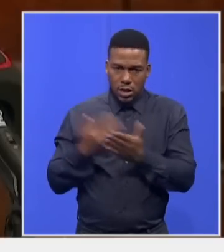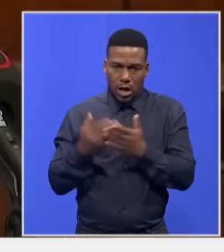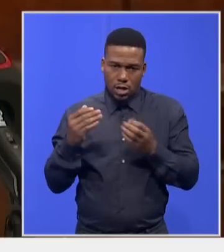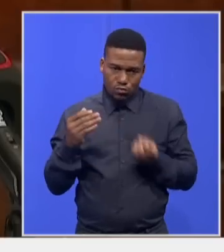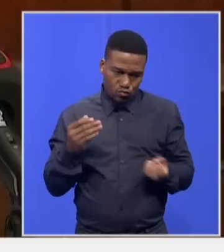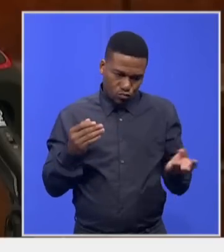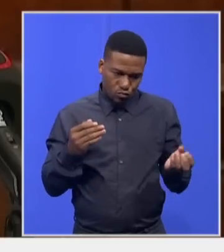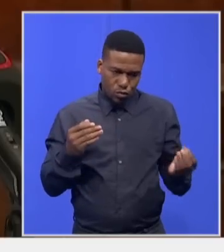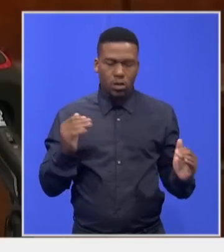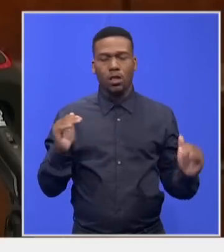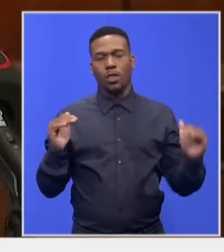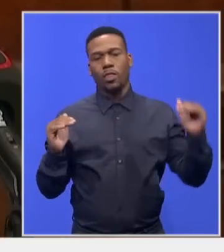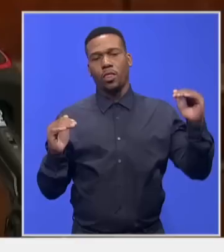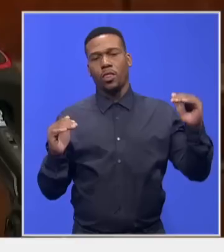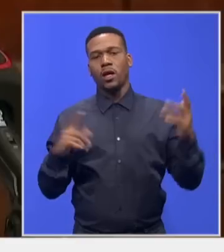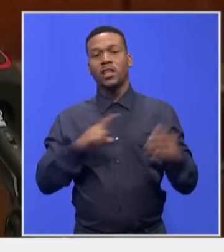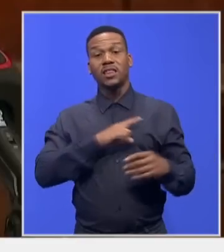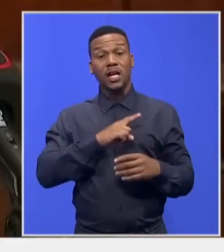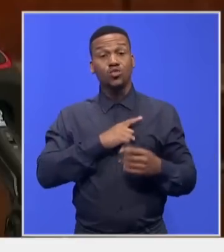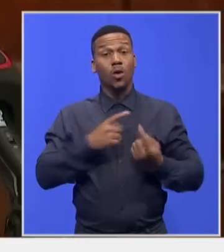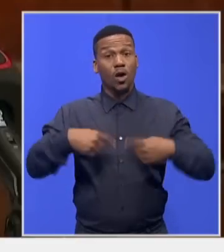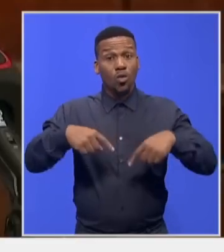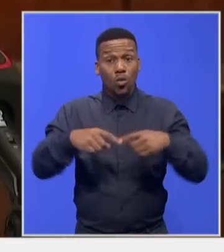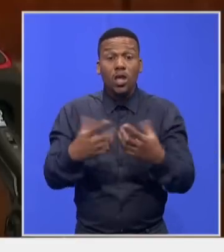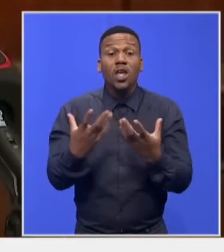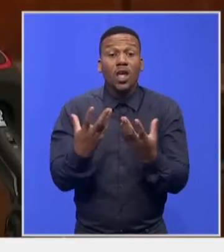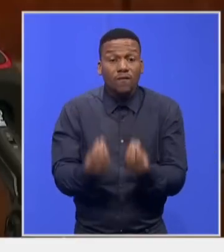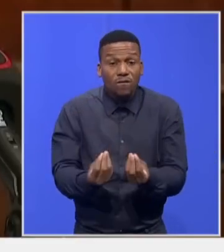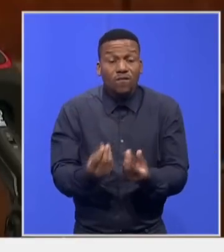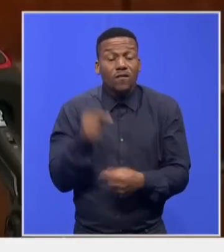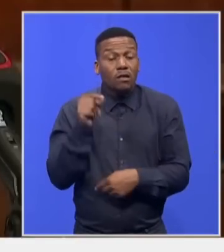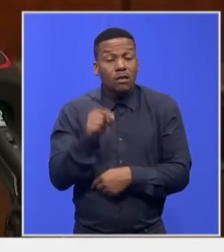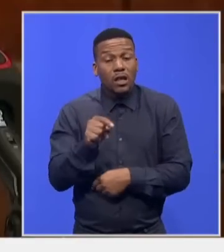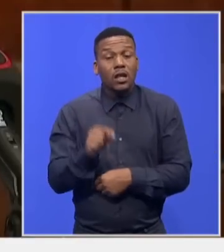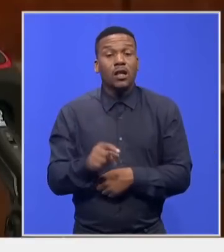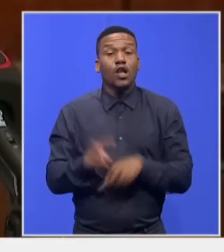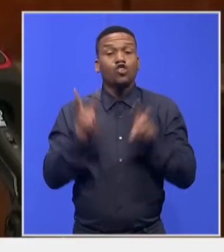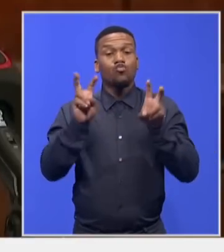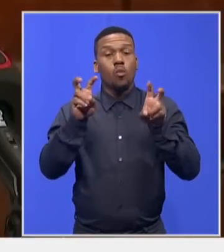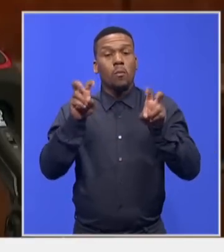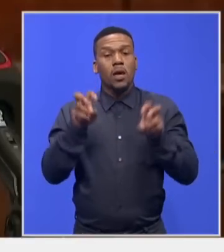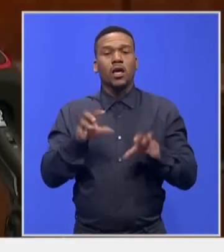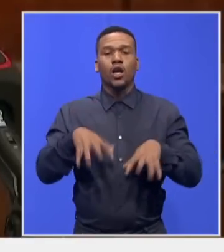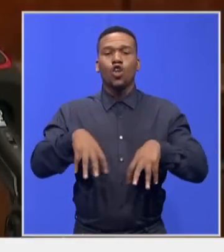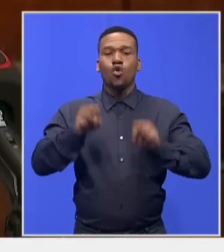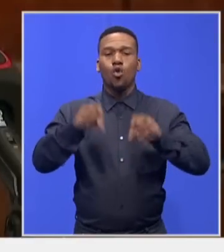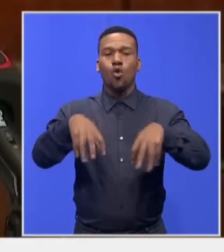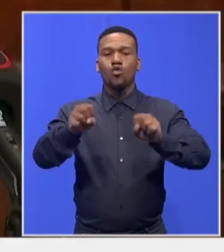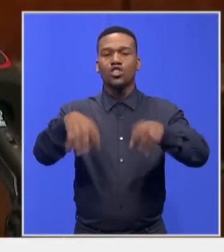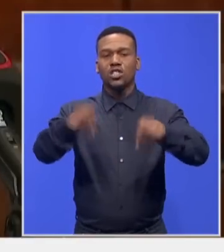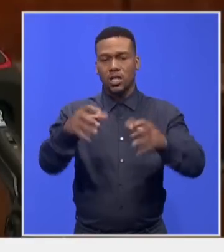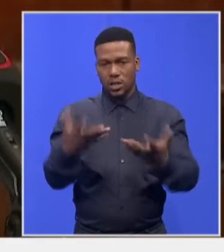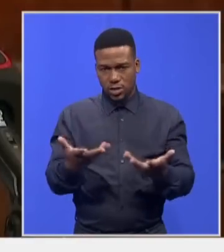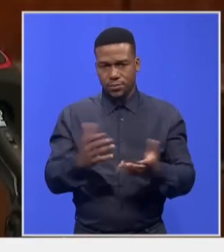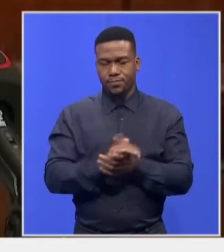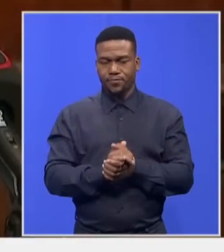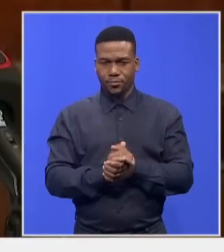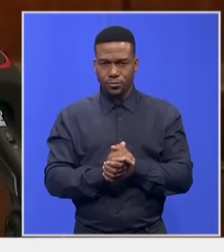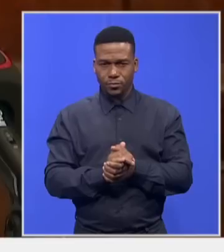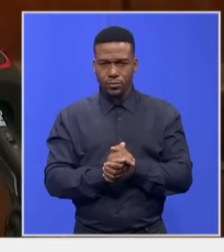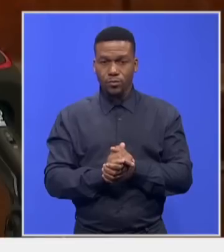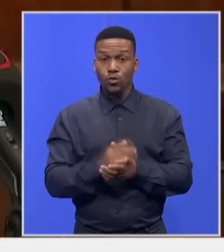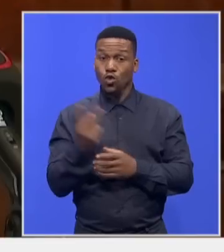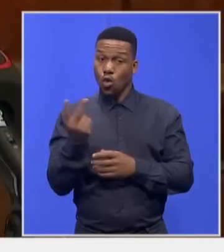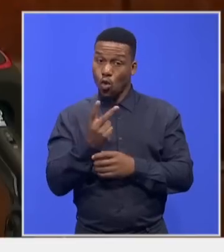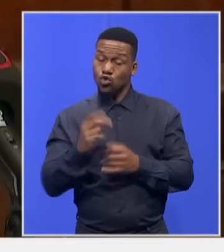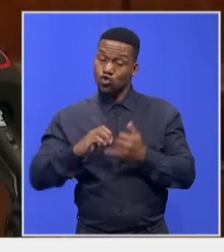are experiencing various stages of load shedding. So the other option of that we can resolve this problem is to bring down